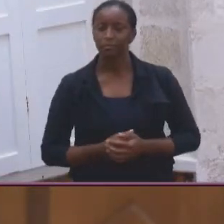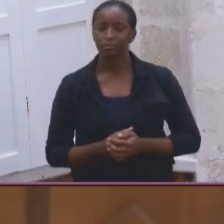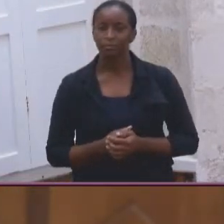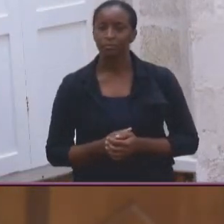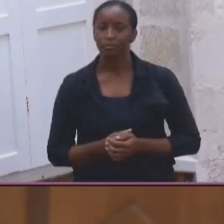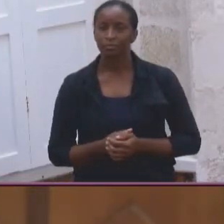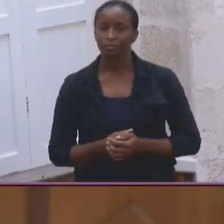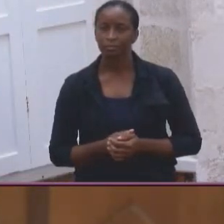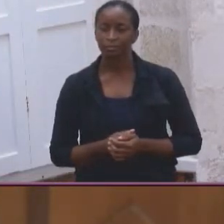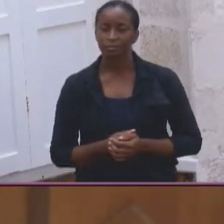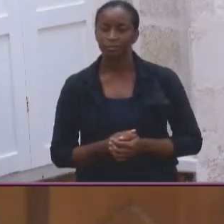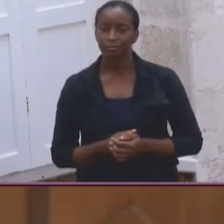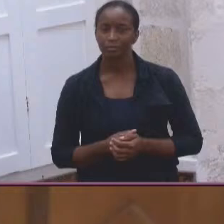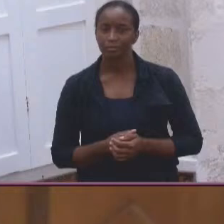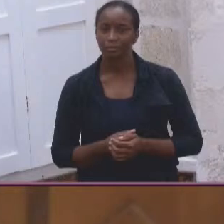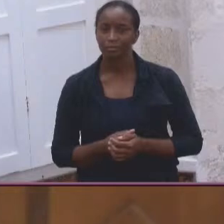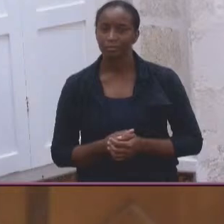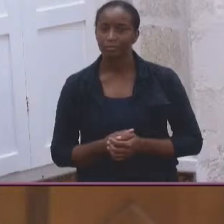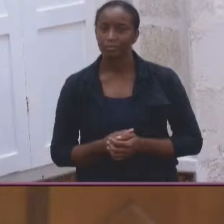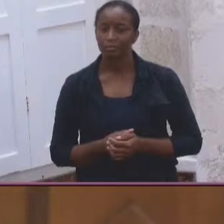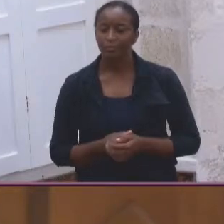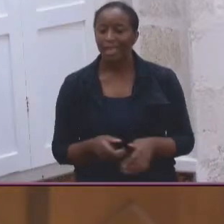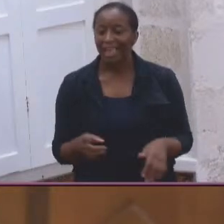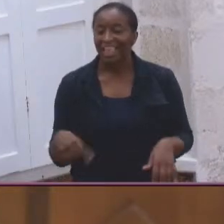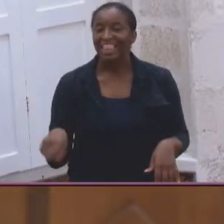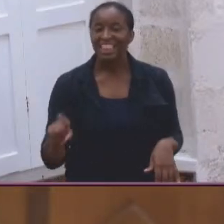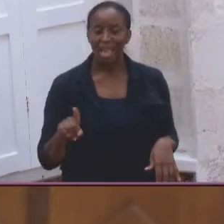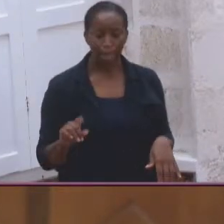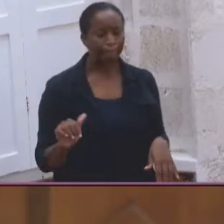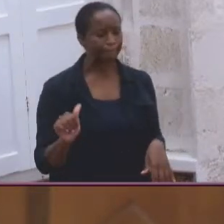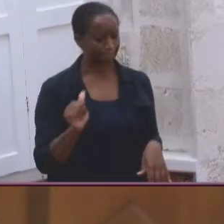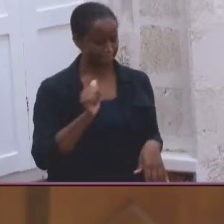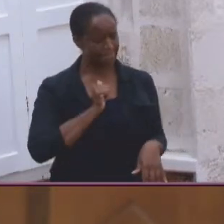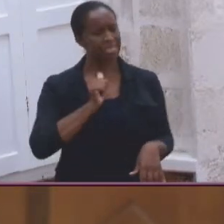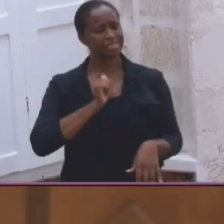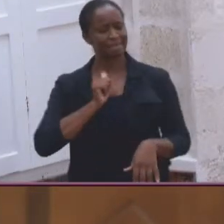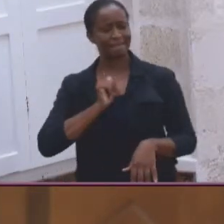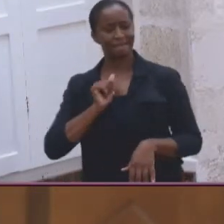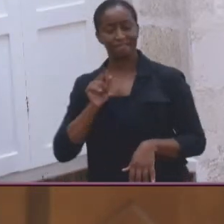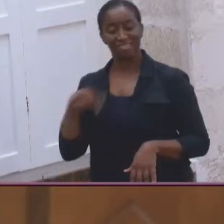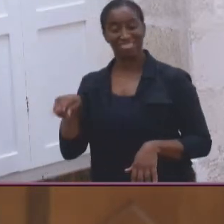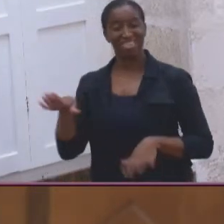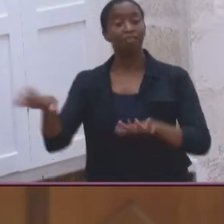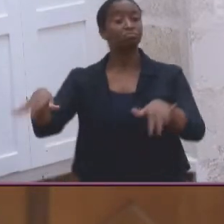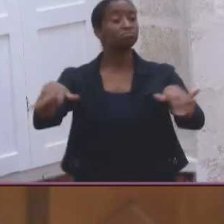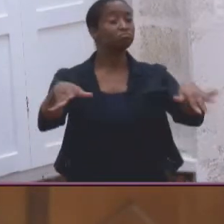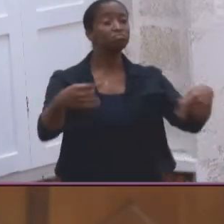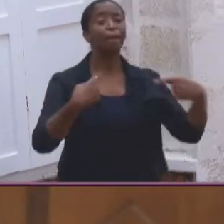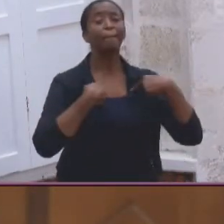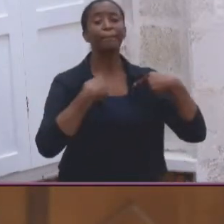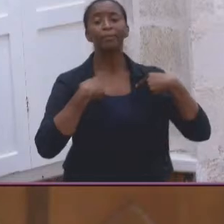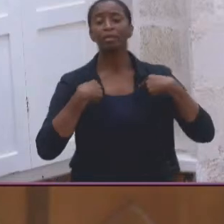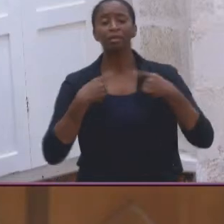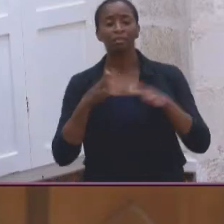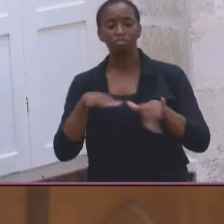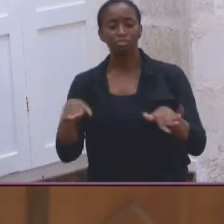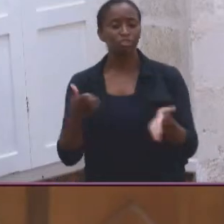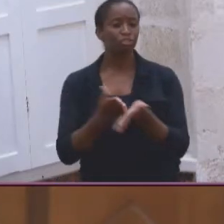bona fide ones, sir. The ones who appointed themselves as child rights advocates, going to the school